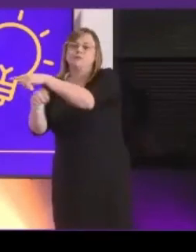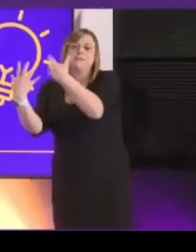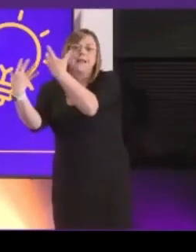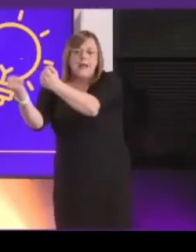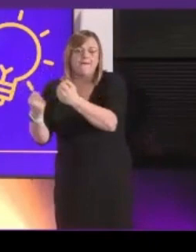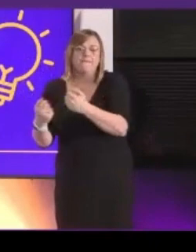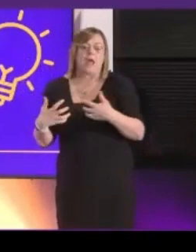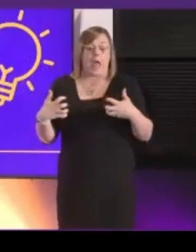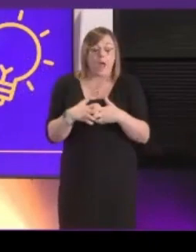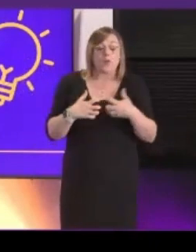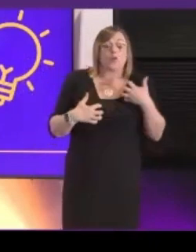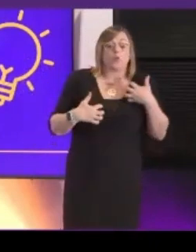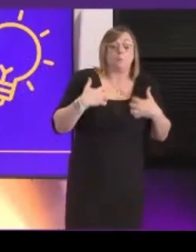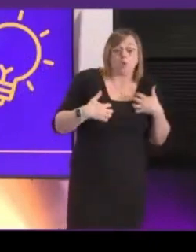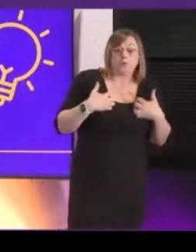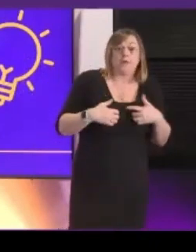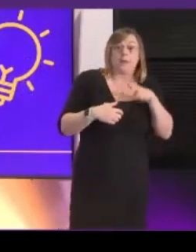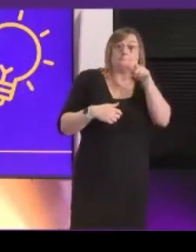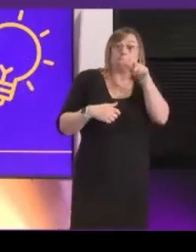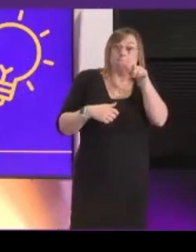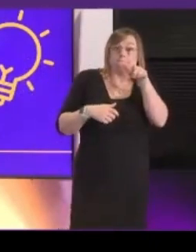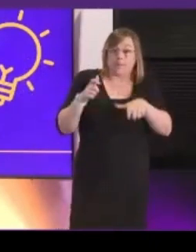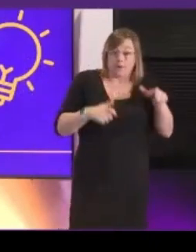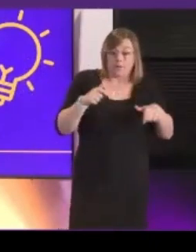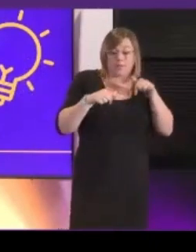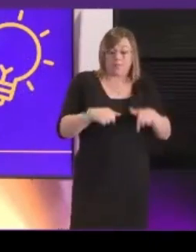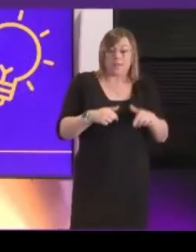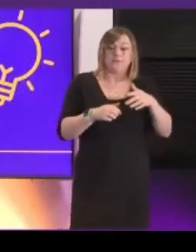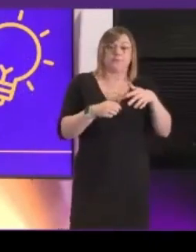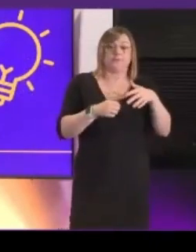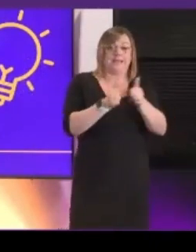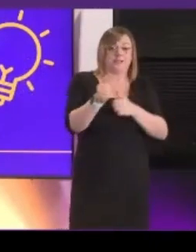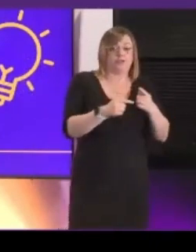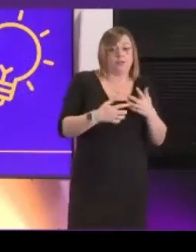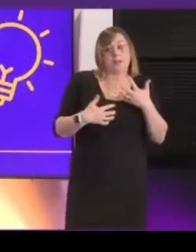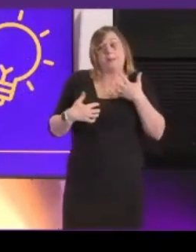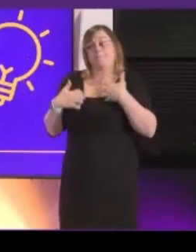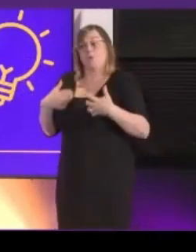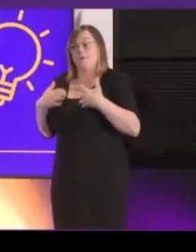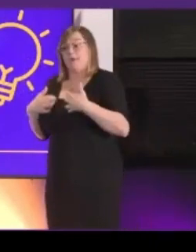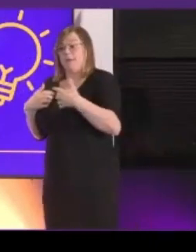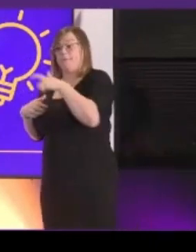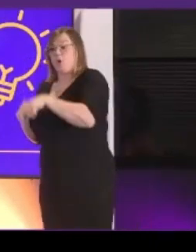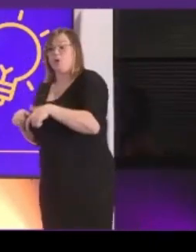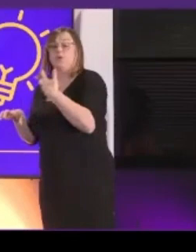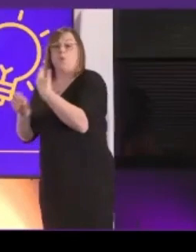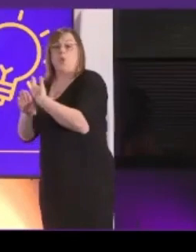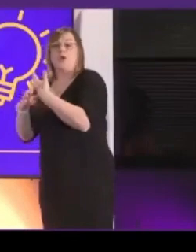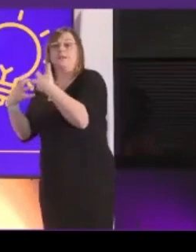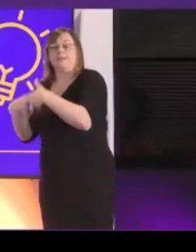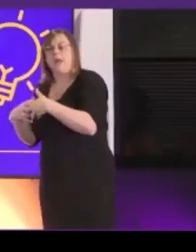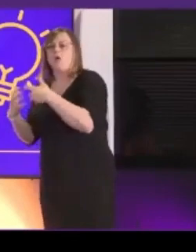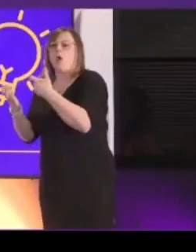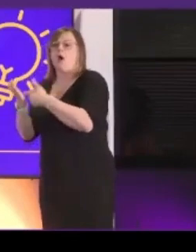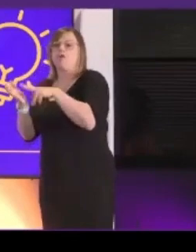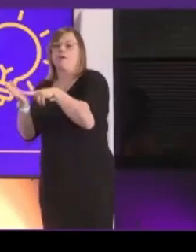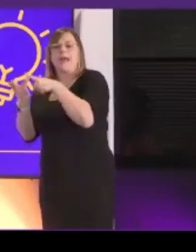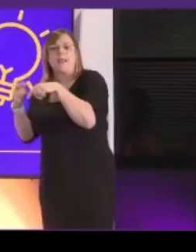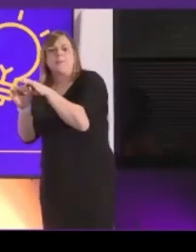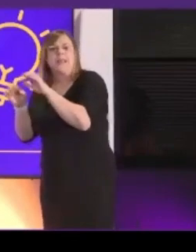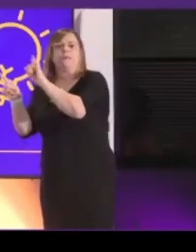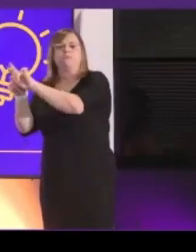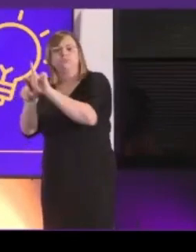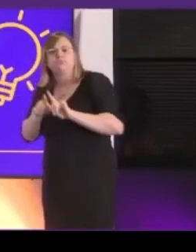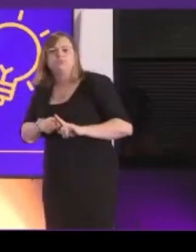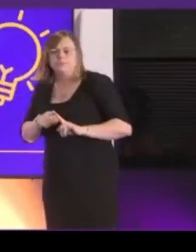you motivate somebody in this industry might be very different to how you motivate somebody, say, in tech, the RNIB, so on and so